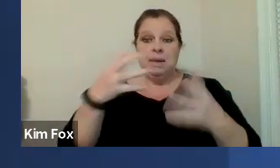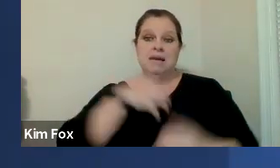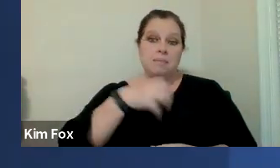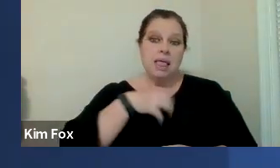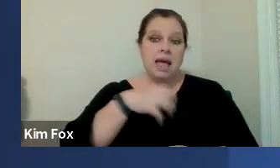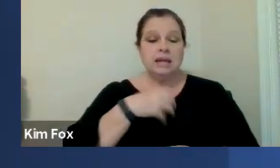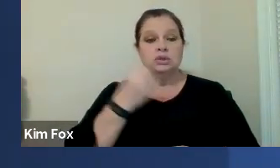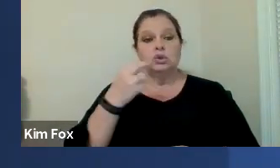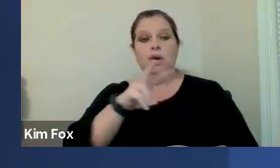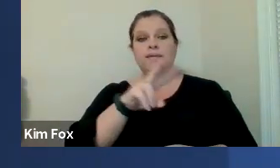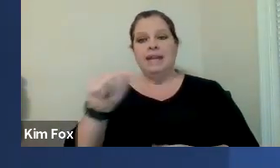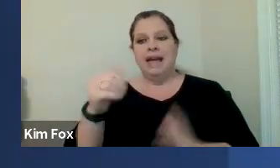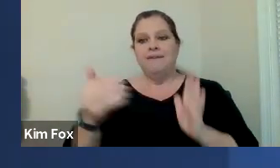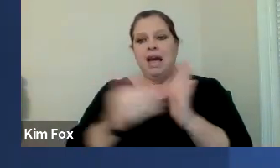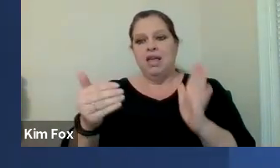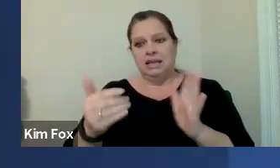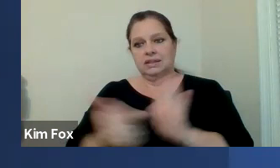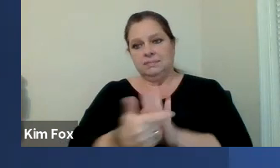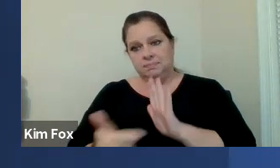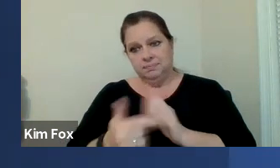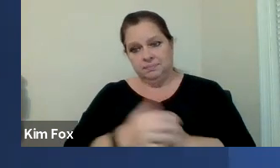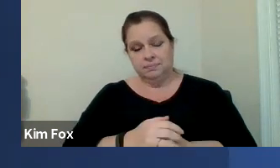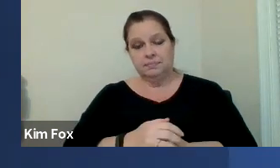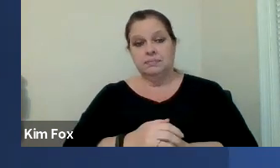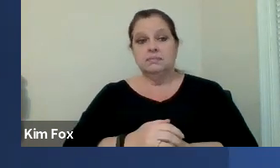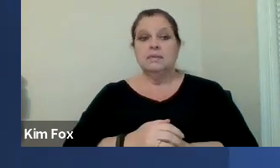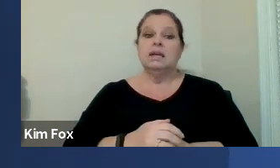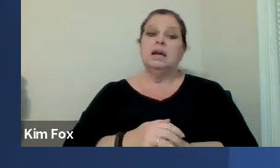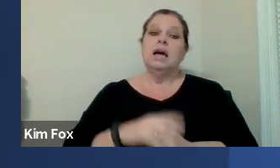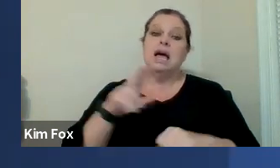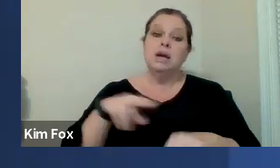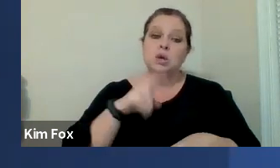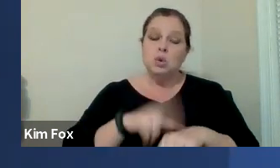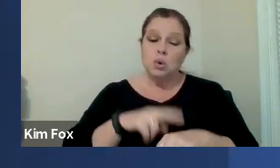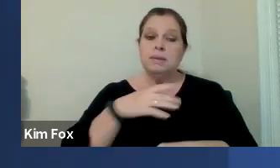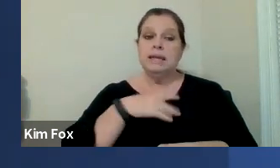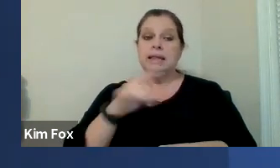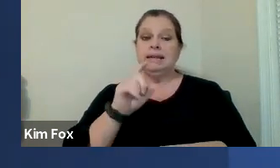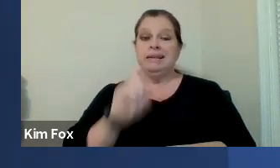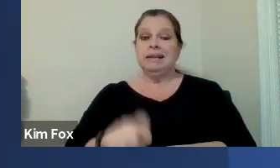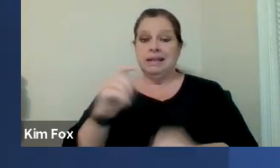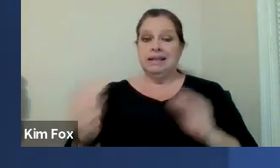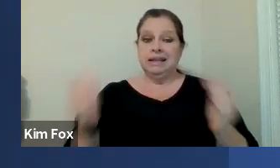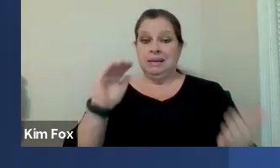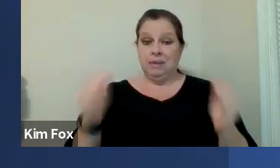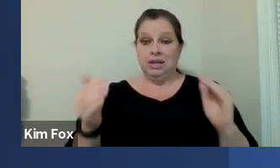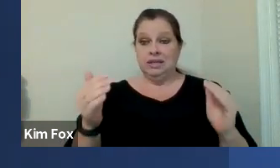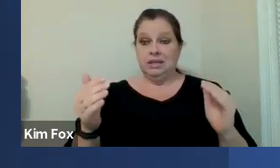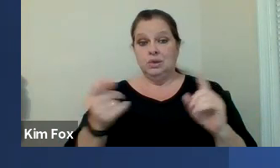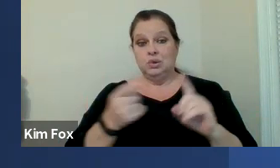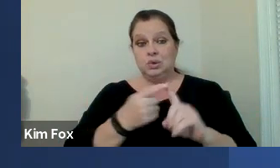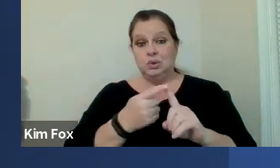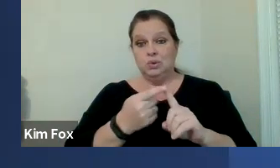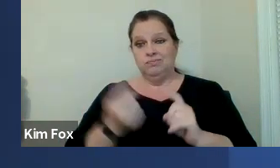or VA violations. I usually like to click on the GI Bill comparison tool to discount